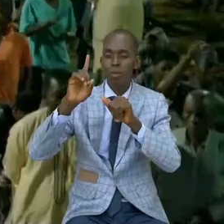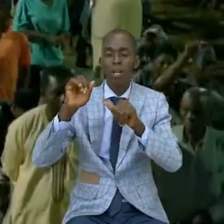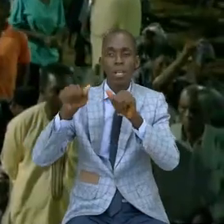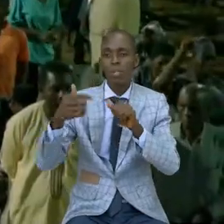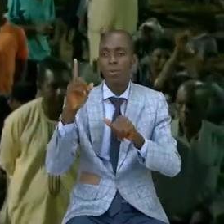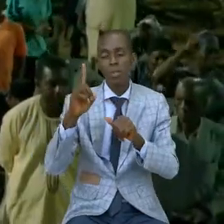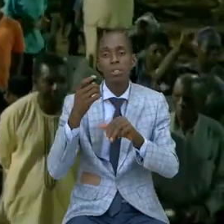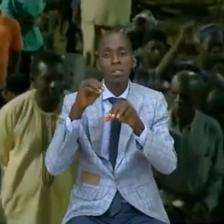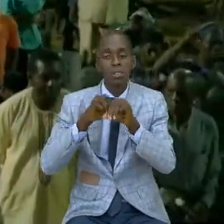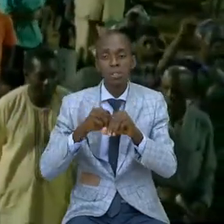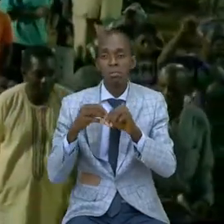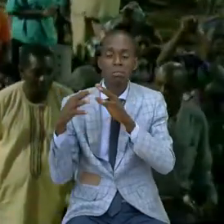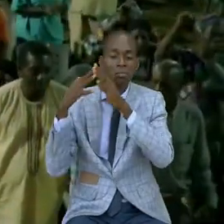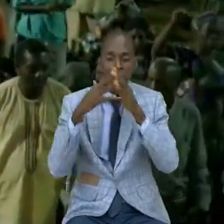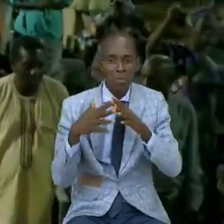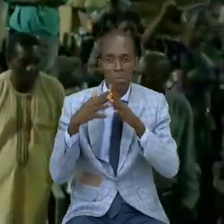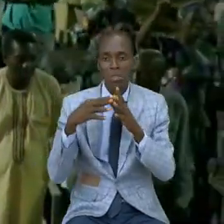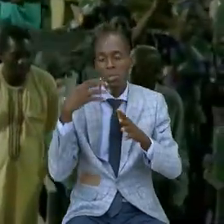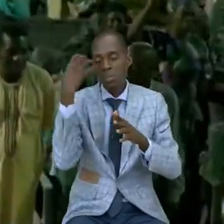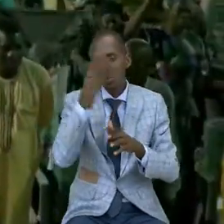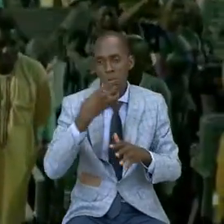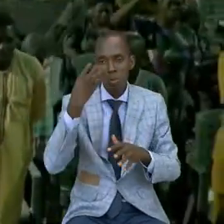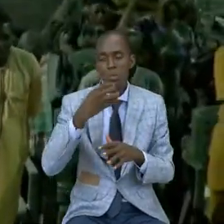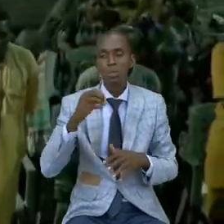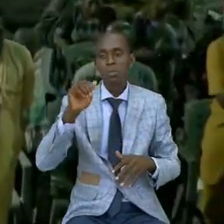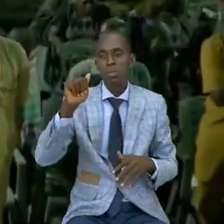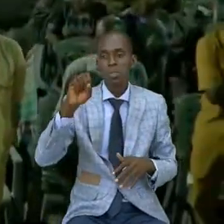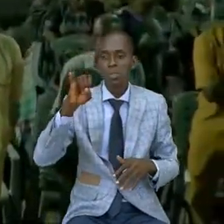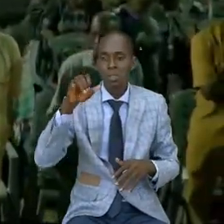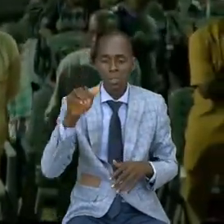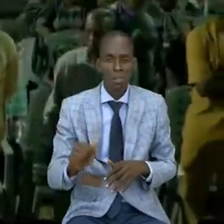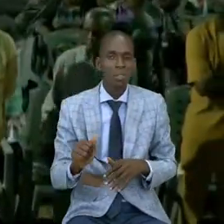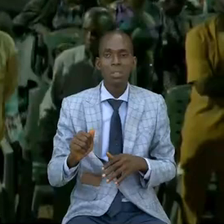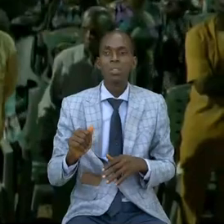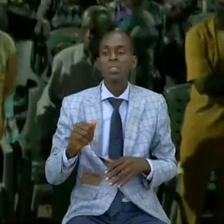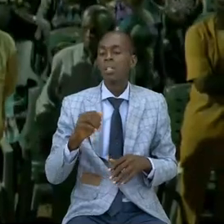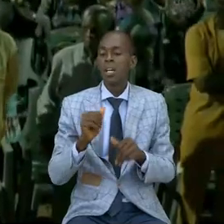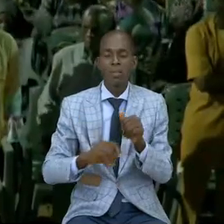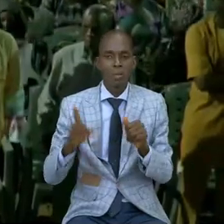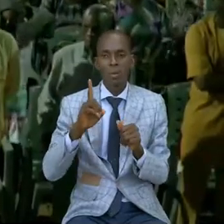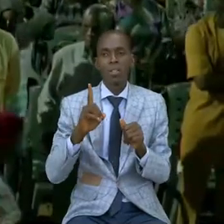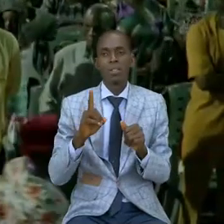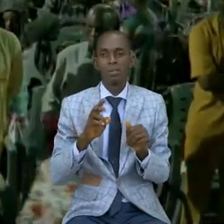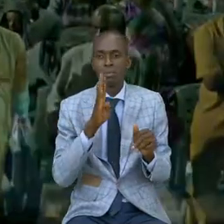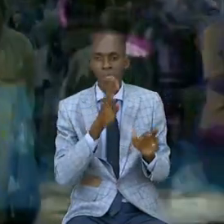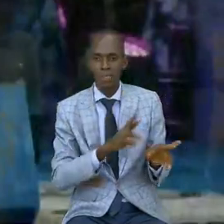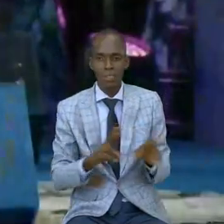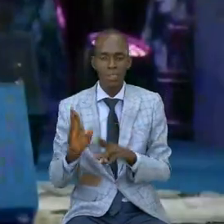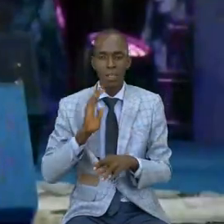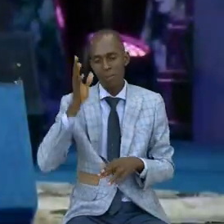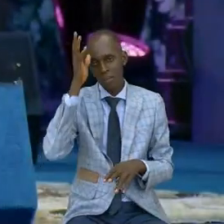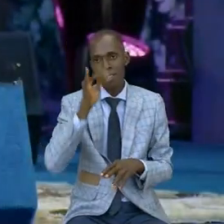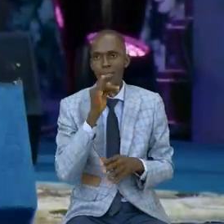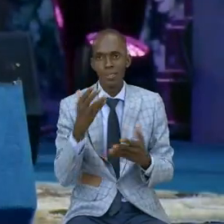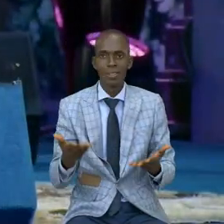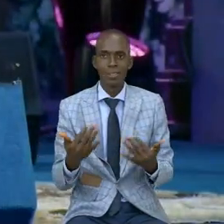India, Australia, every part of the world. Our Father is here now. Our Father is here. You are welcome,